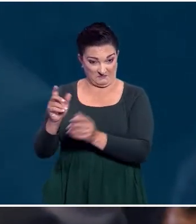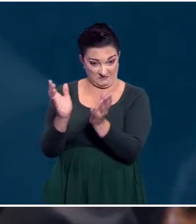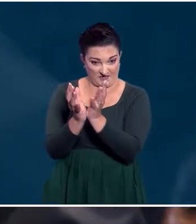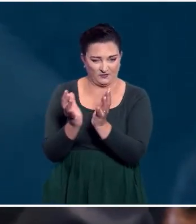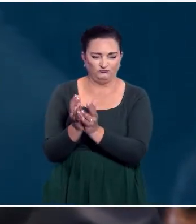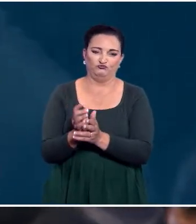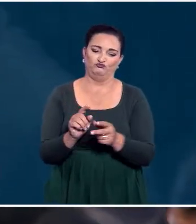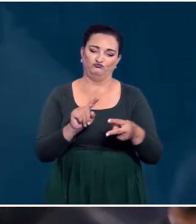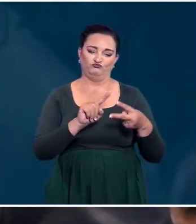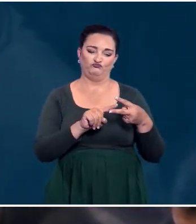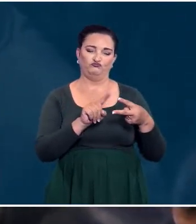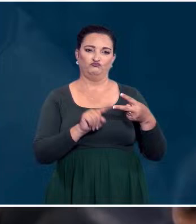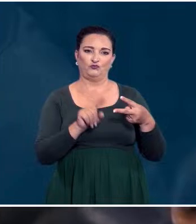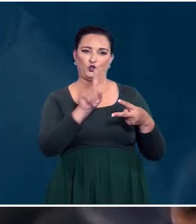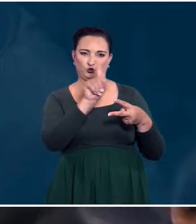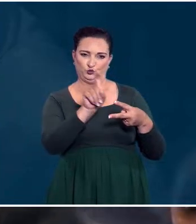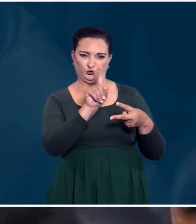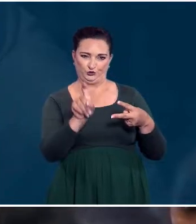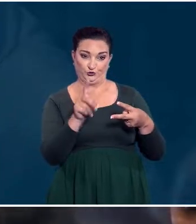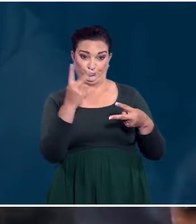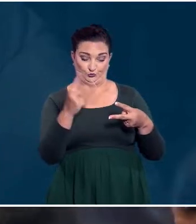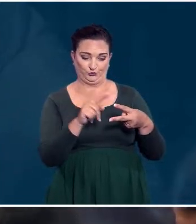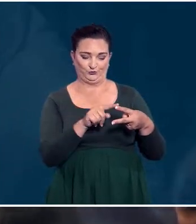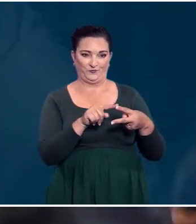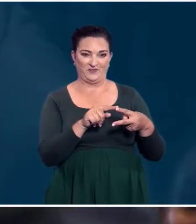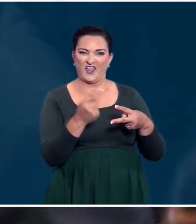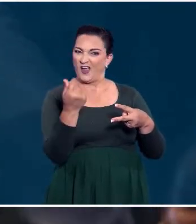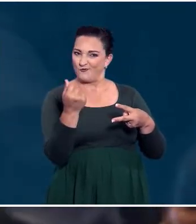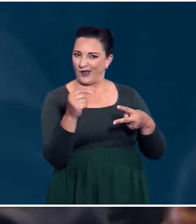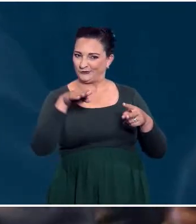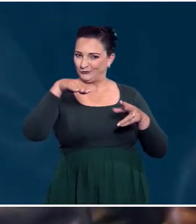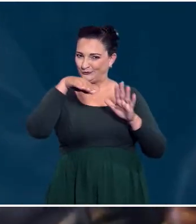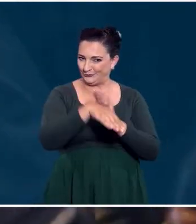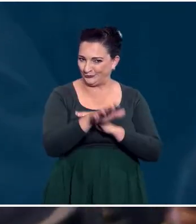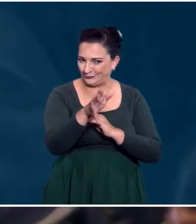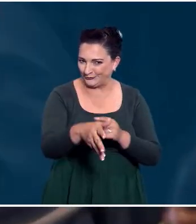one, will they reduce the rate next month?